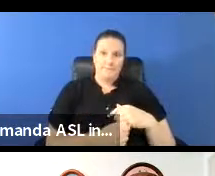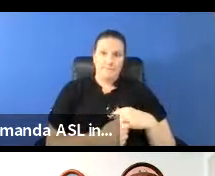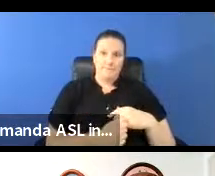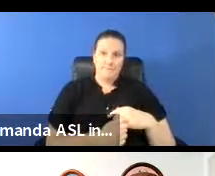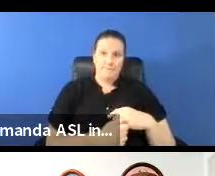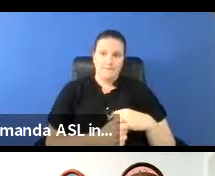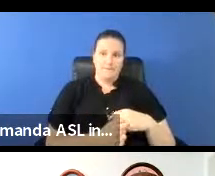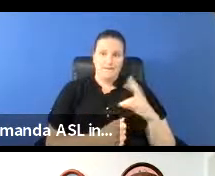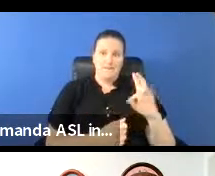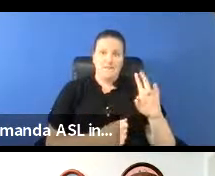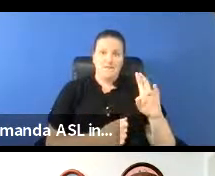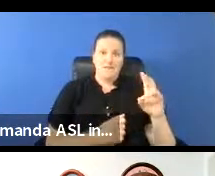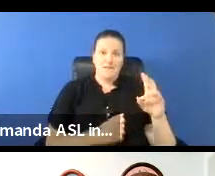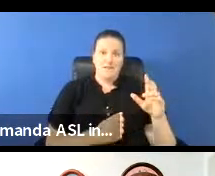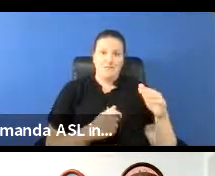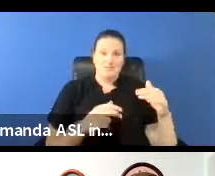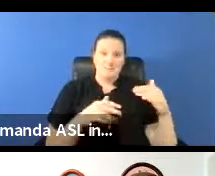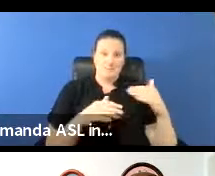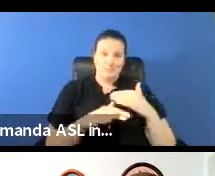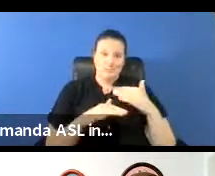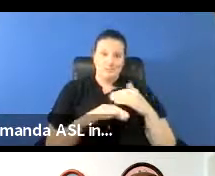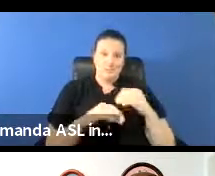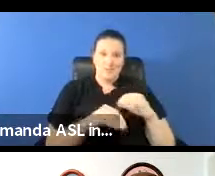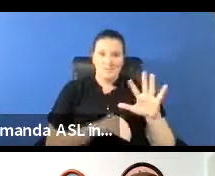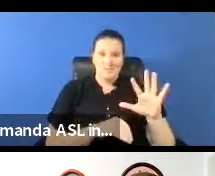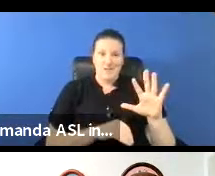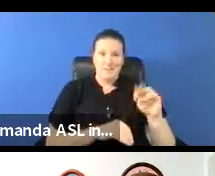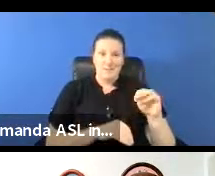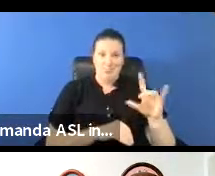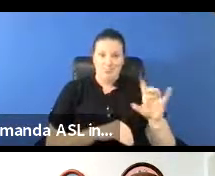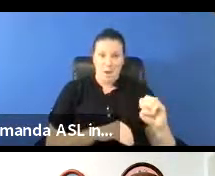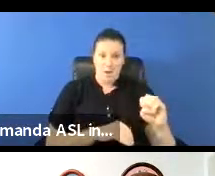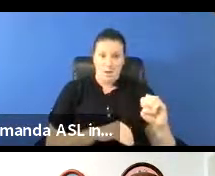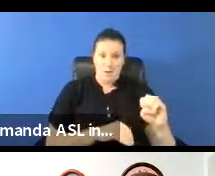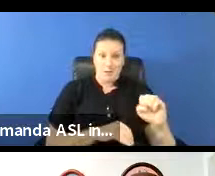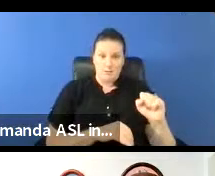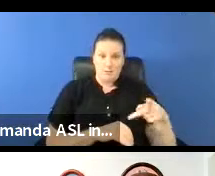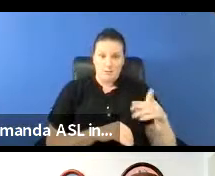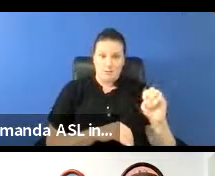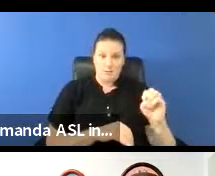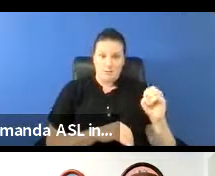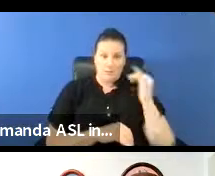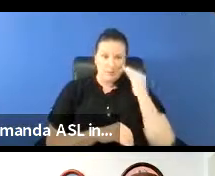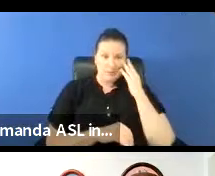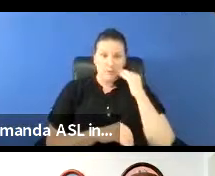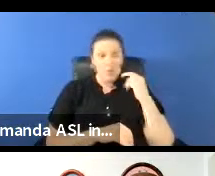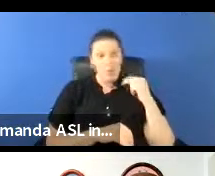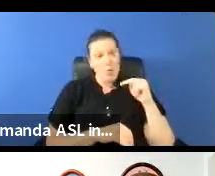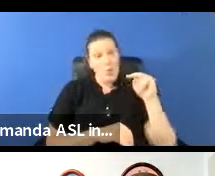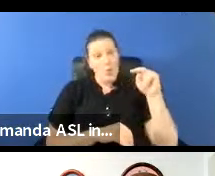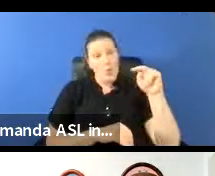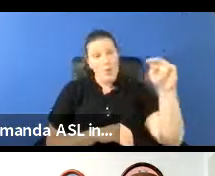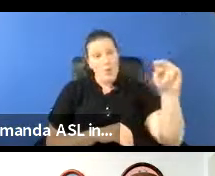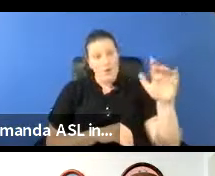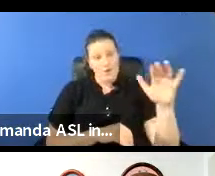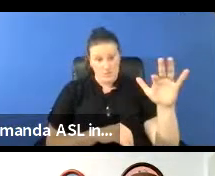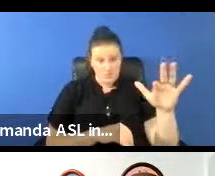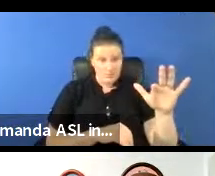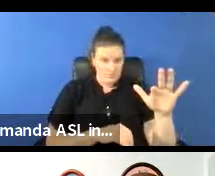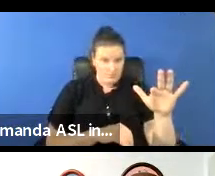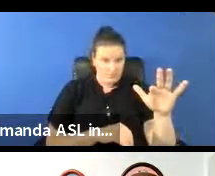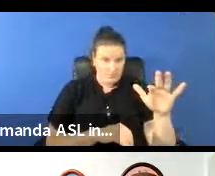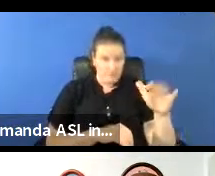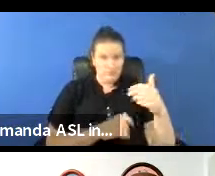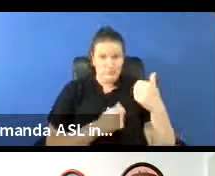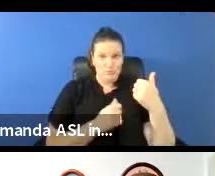7 interchanges in a 5-mile space. And if you've ever gone north and tried to